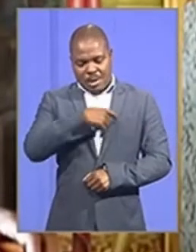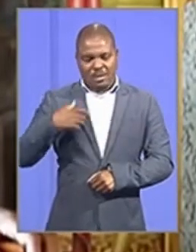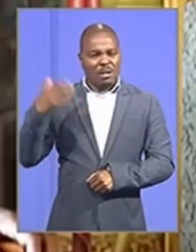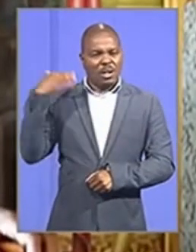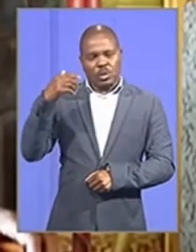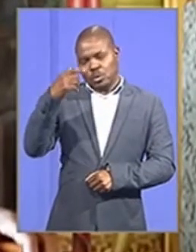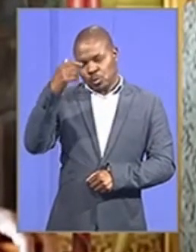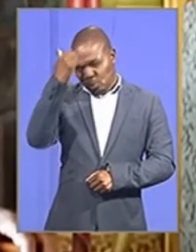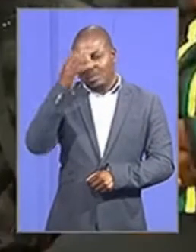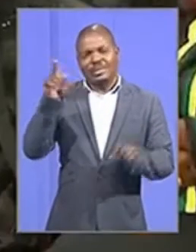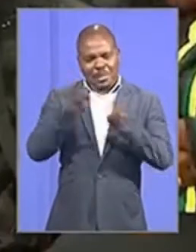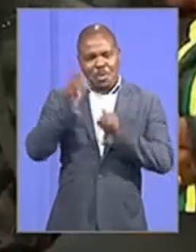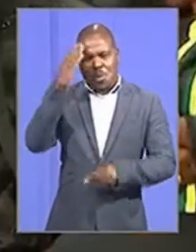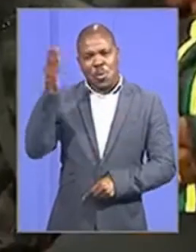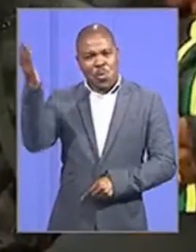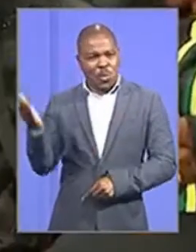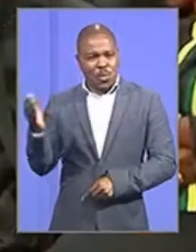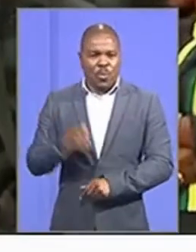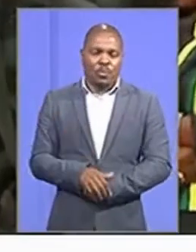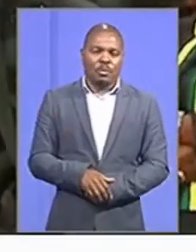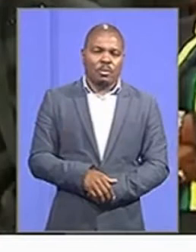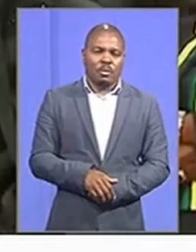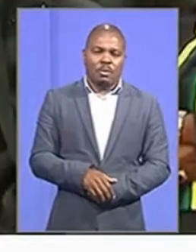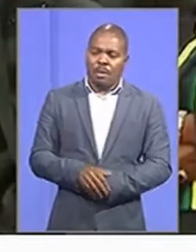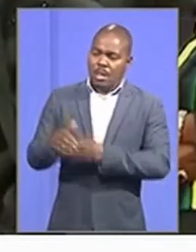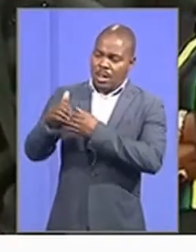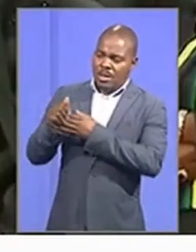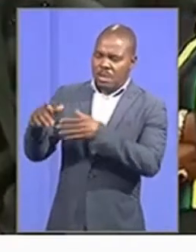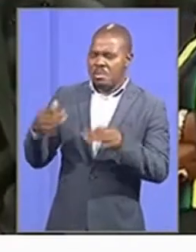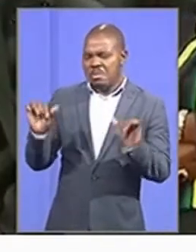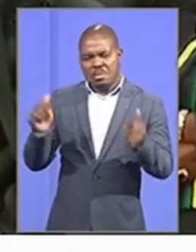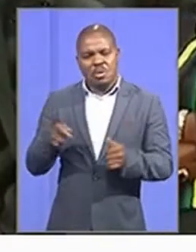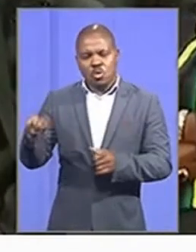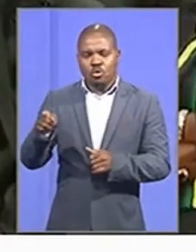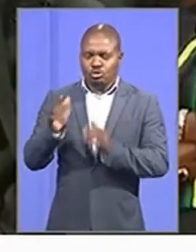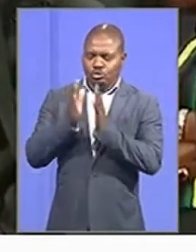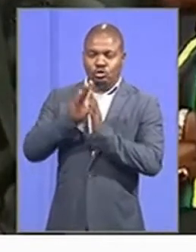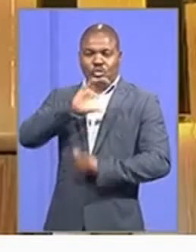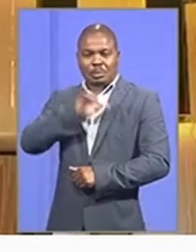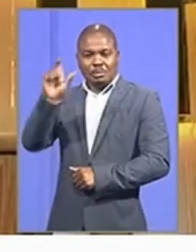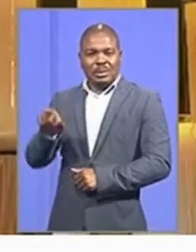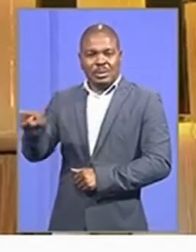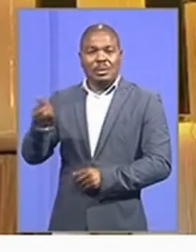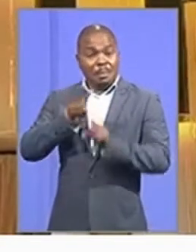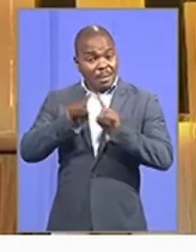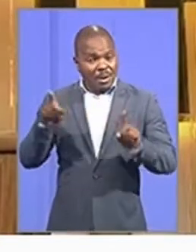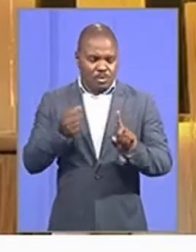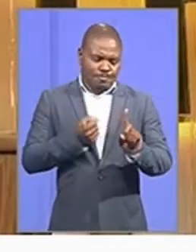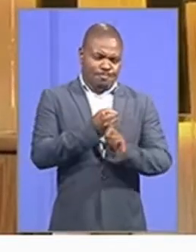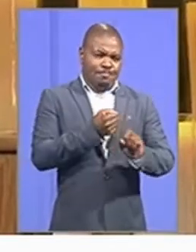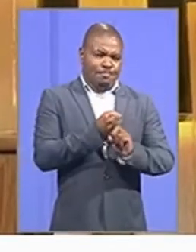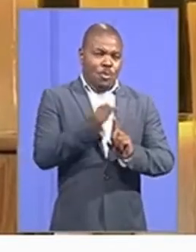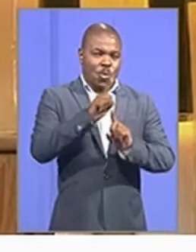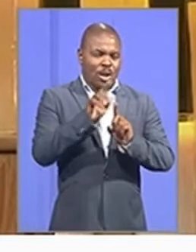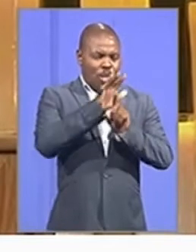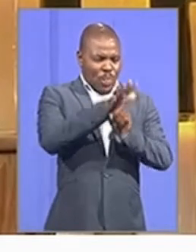itse Kaunda sentle. An outstanding leader, very humble, a Christian, but who fought against